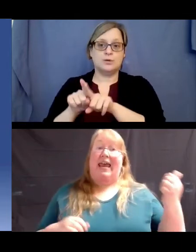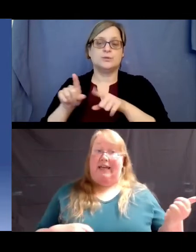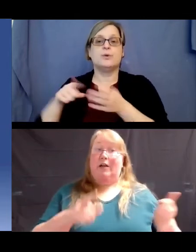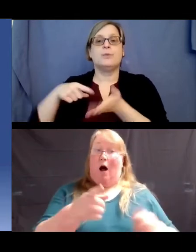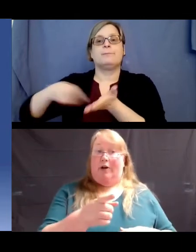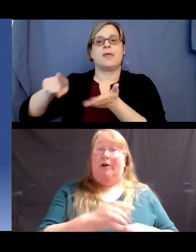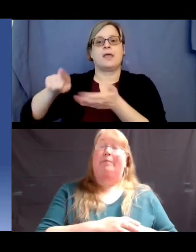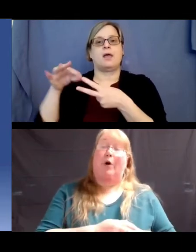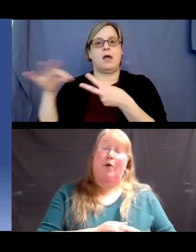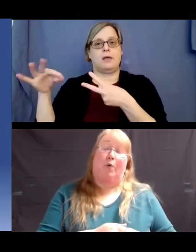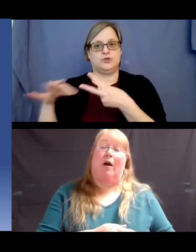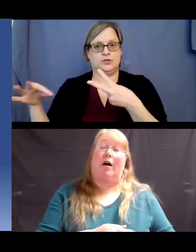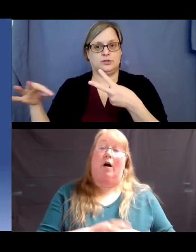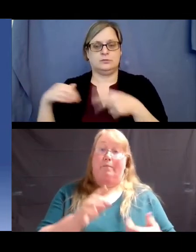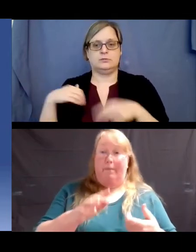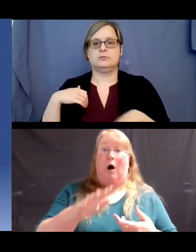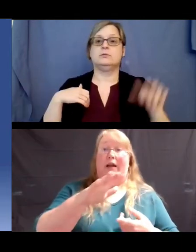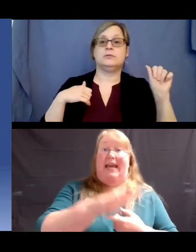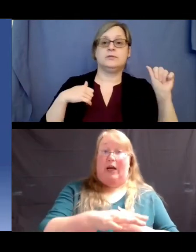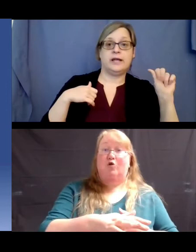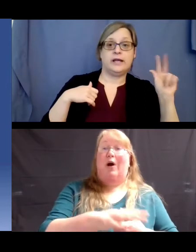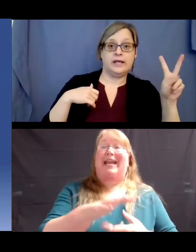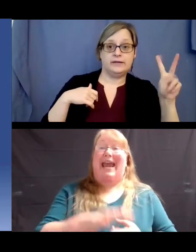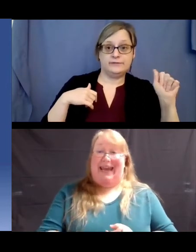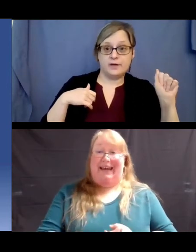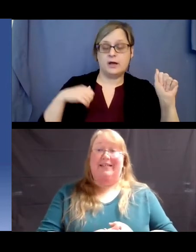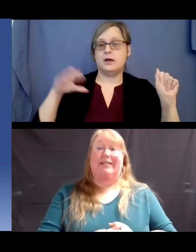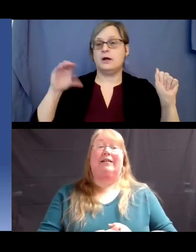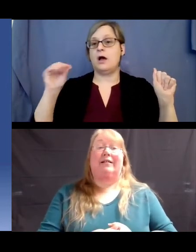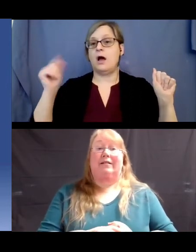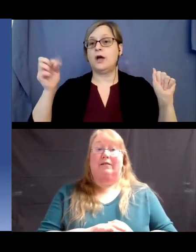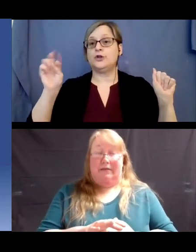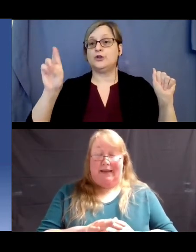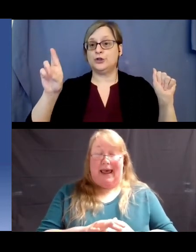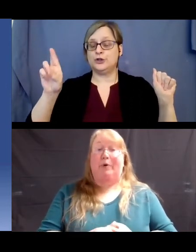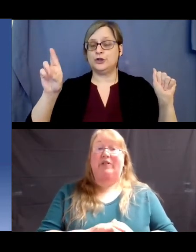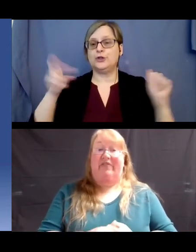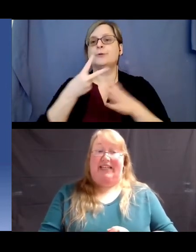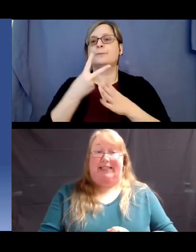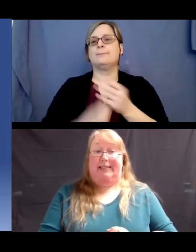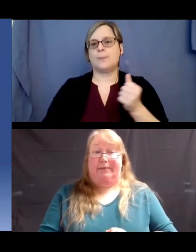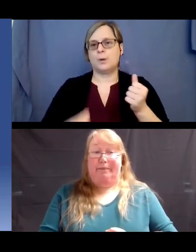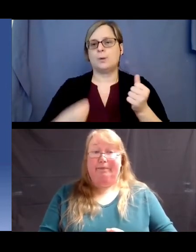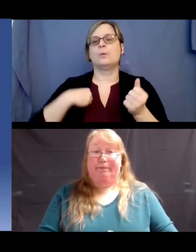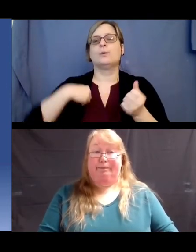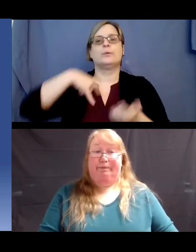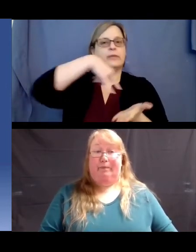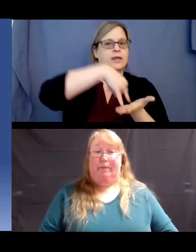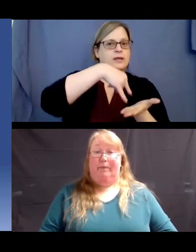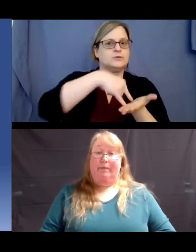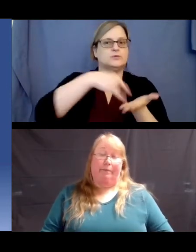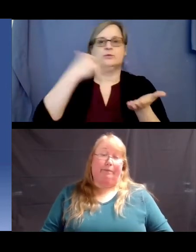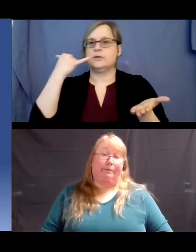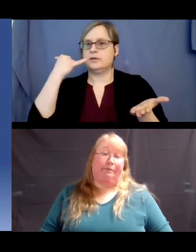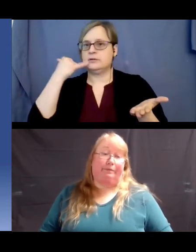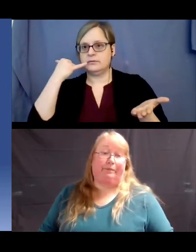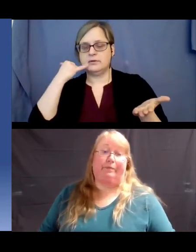Ava and Otter both work on Android and Apple devices.